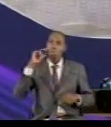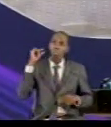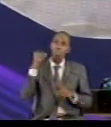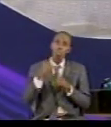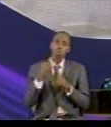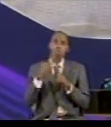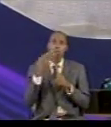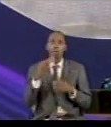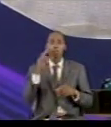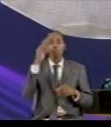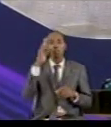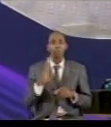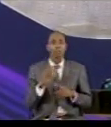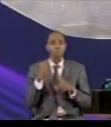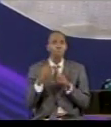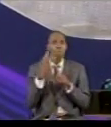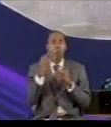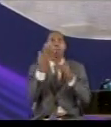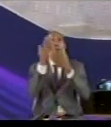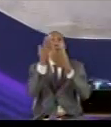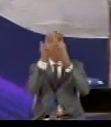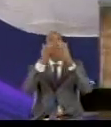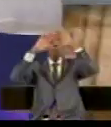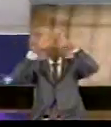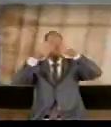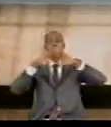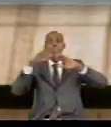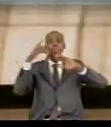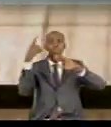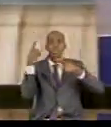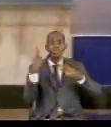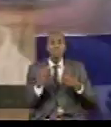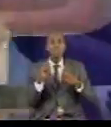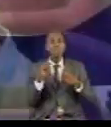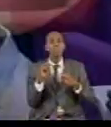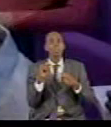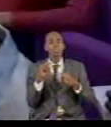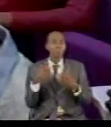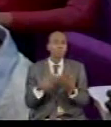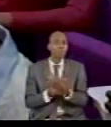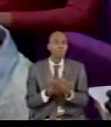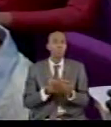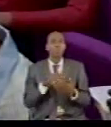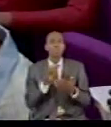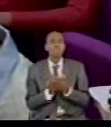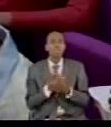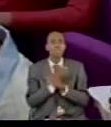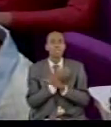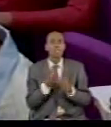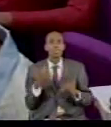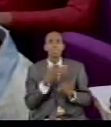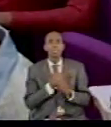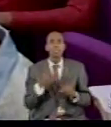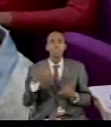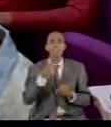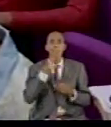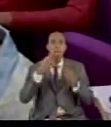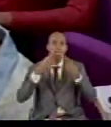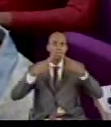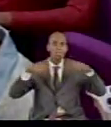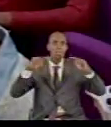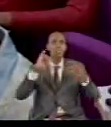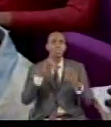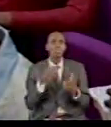the word of heaven, the gospel that saves, and you are declaring that, and there is